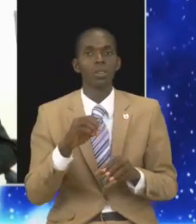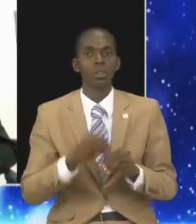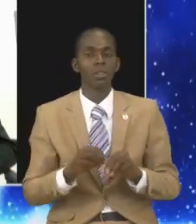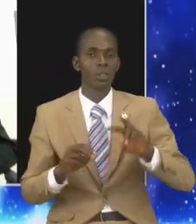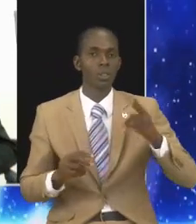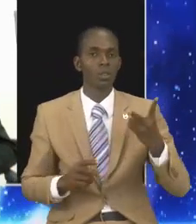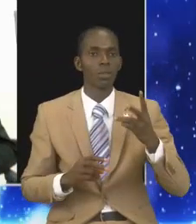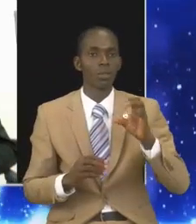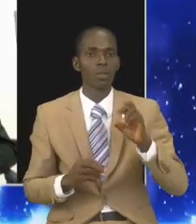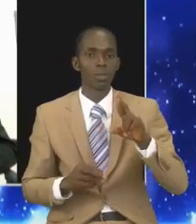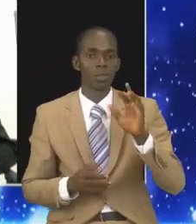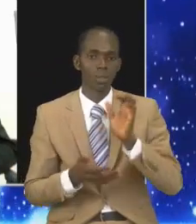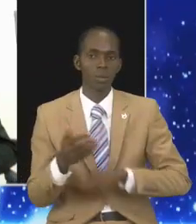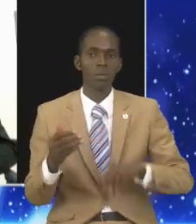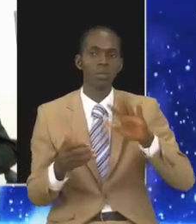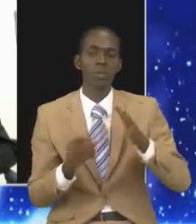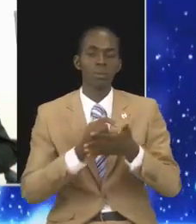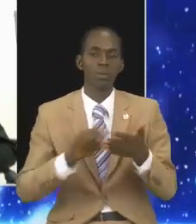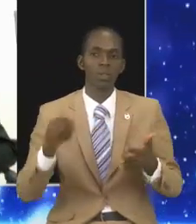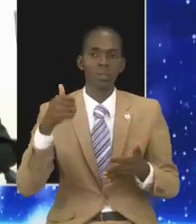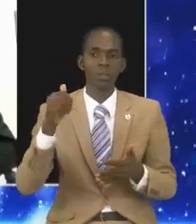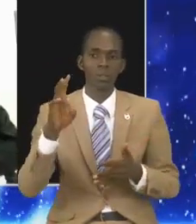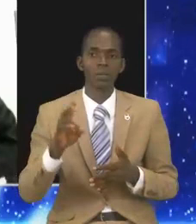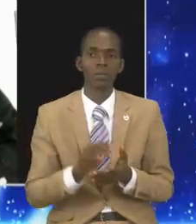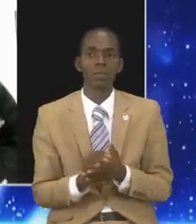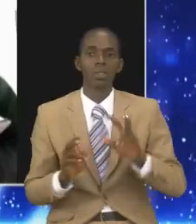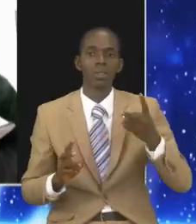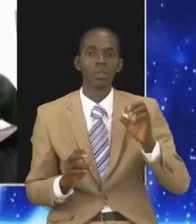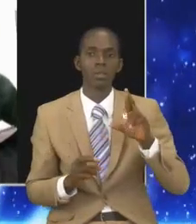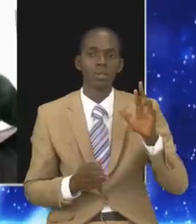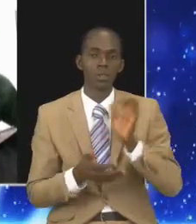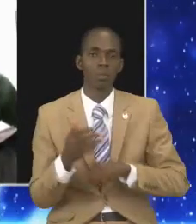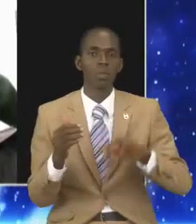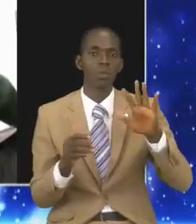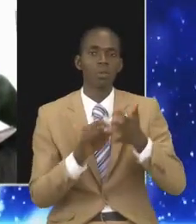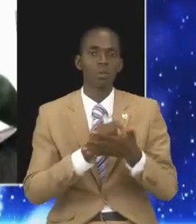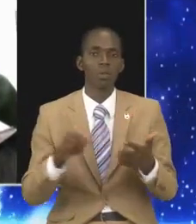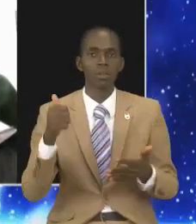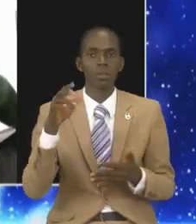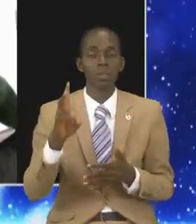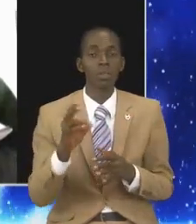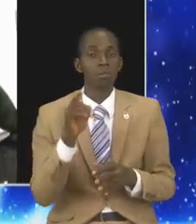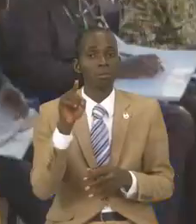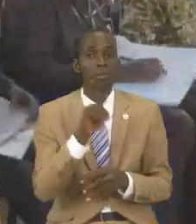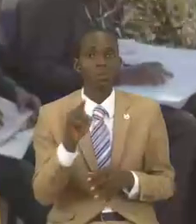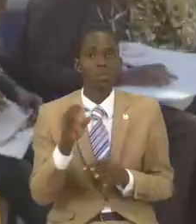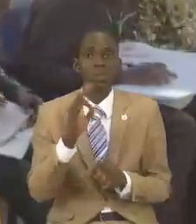5, verse 17. Therefore, if any man be in